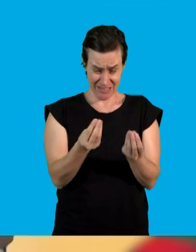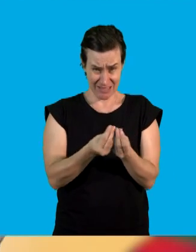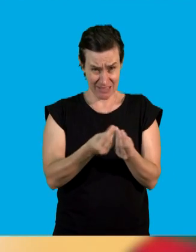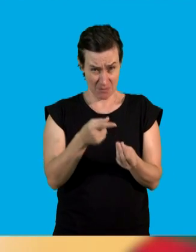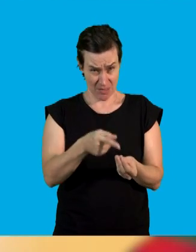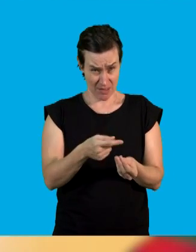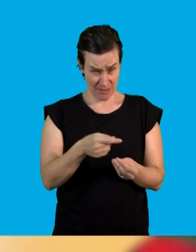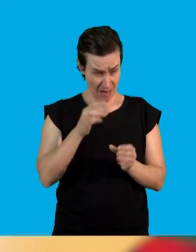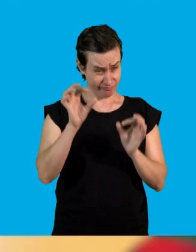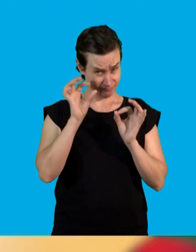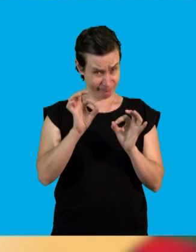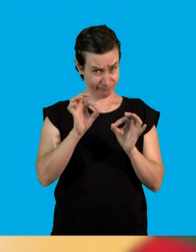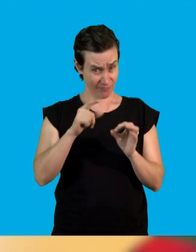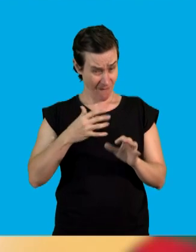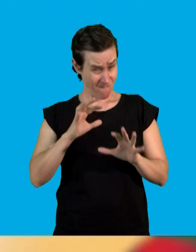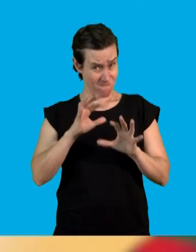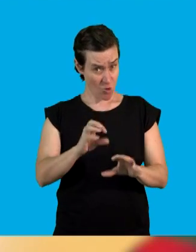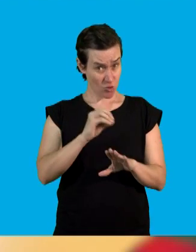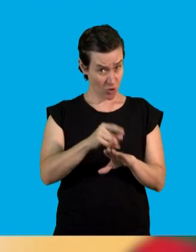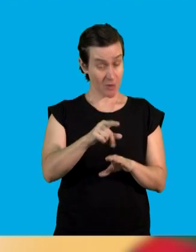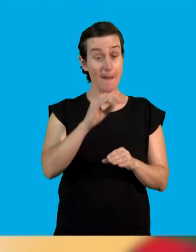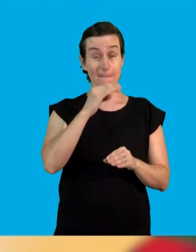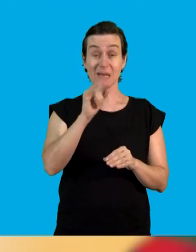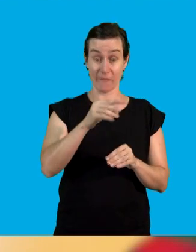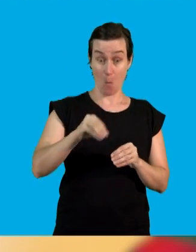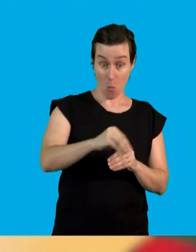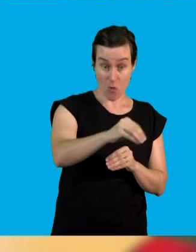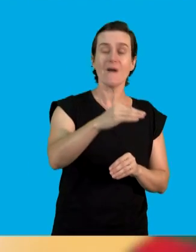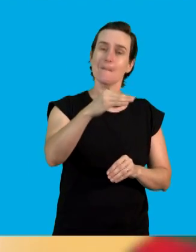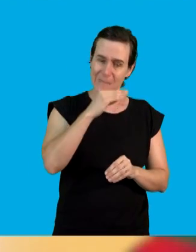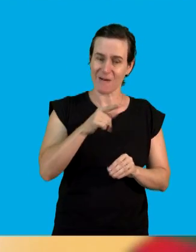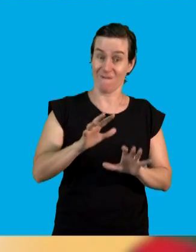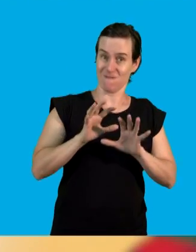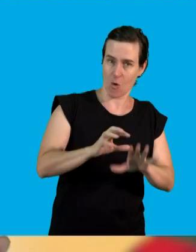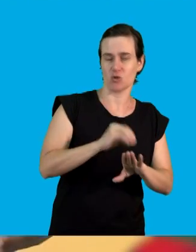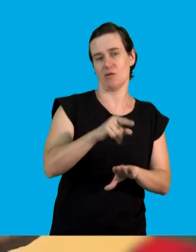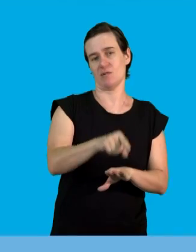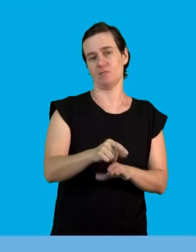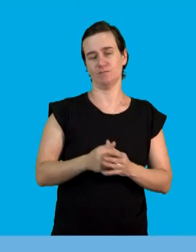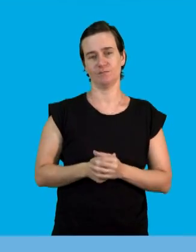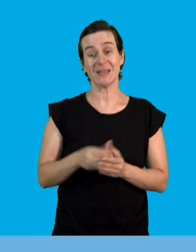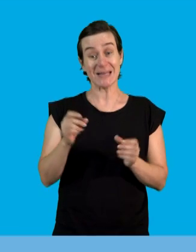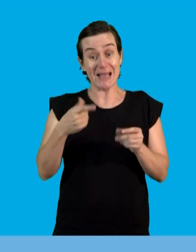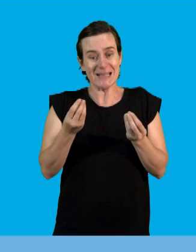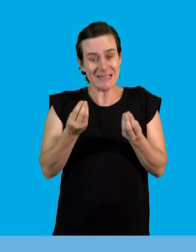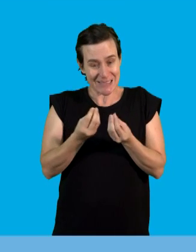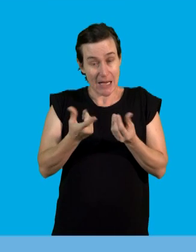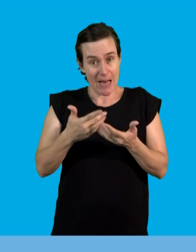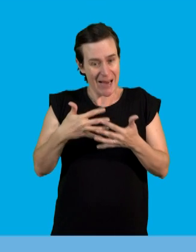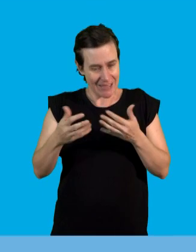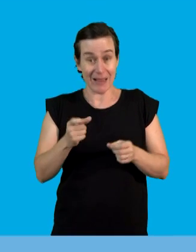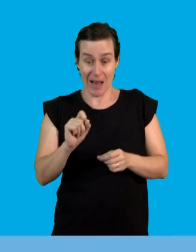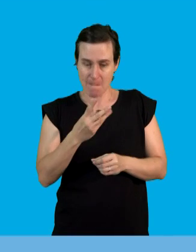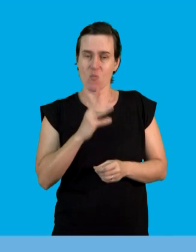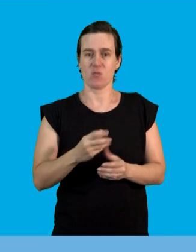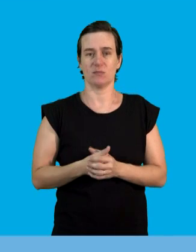object has had a force being applied to, if that object moves, or sometimes nothing happens to the object, because those forces that are there,